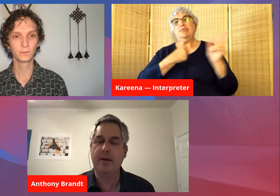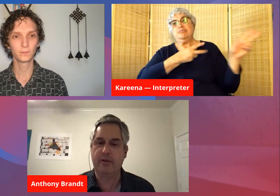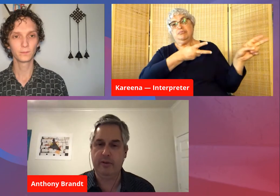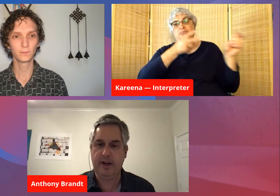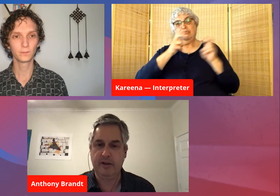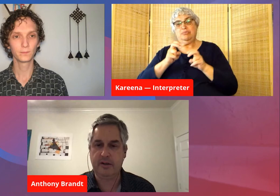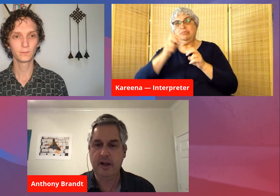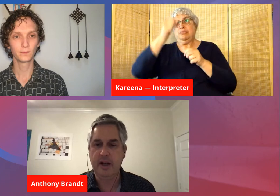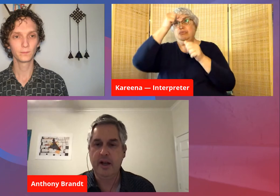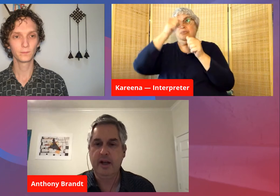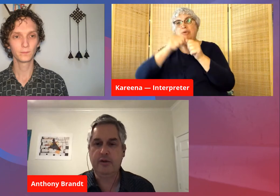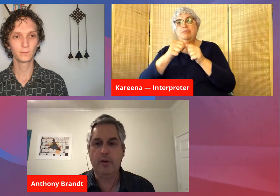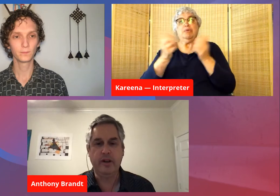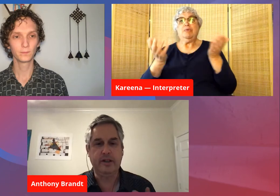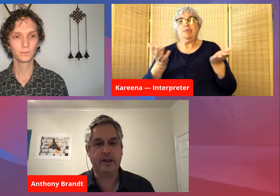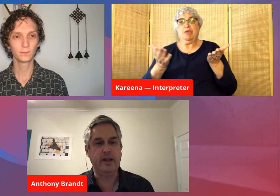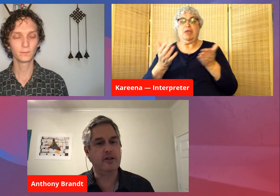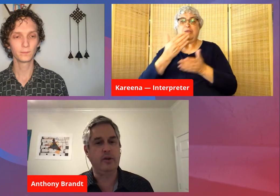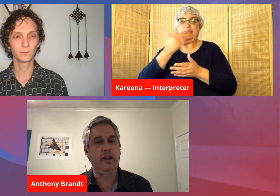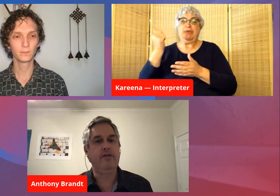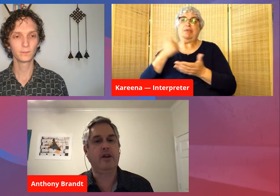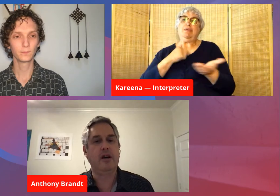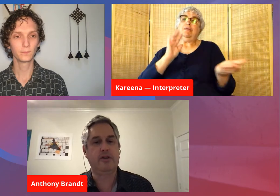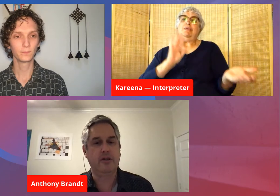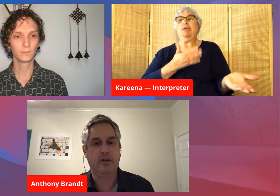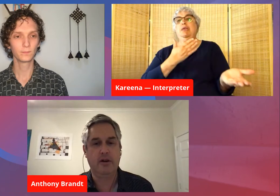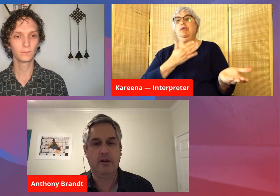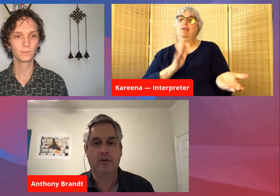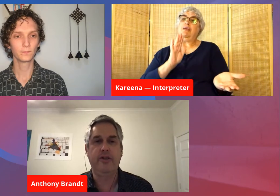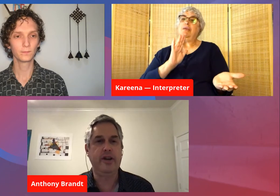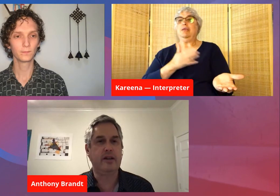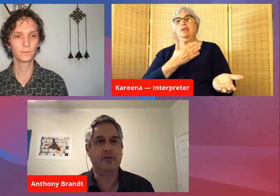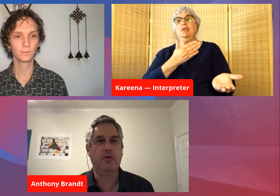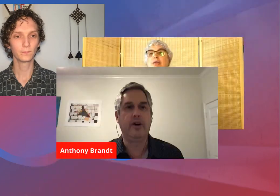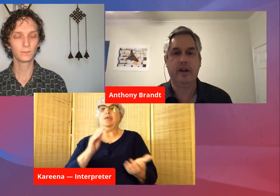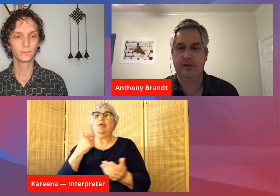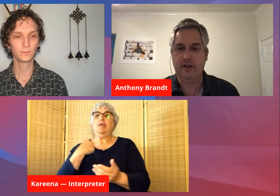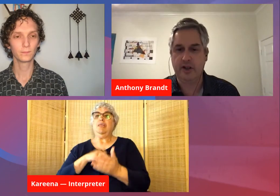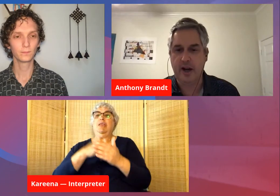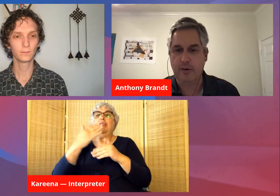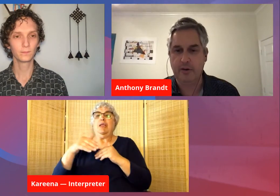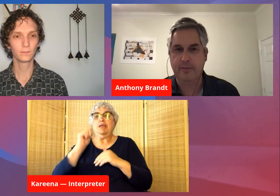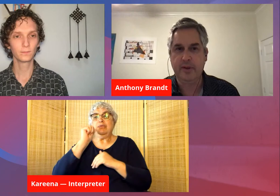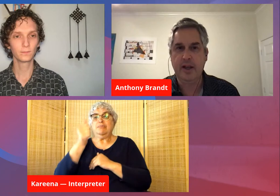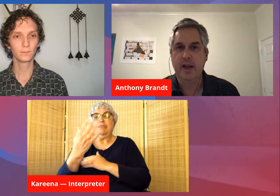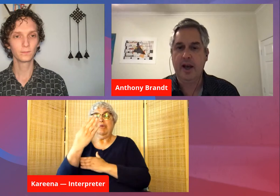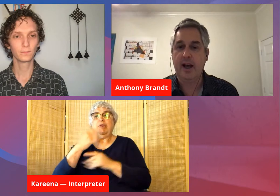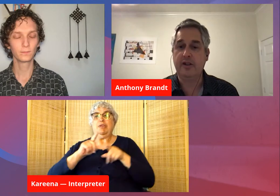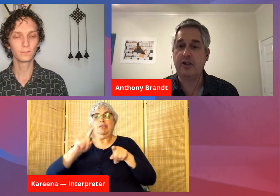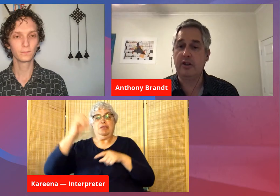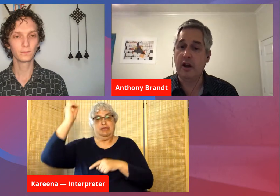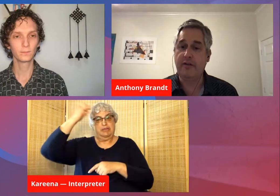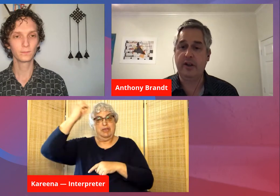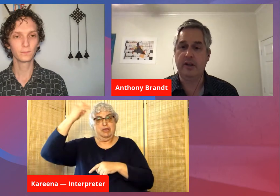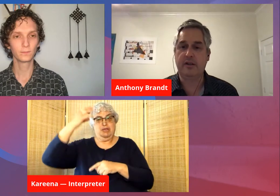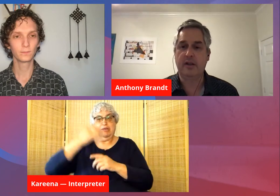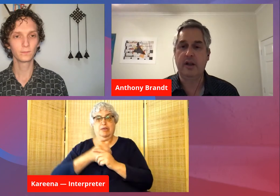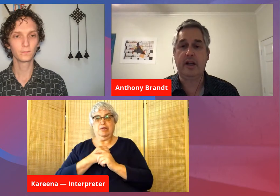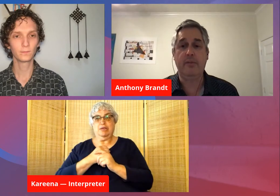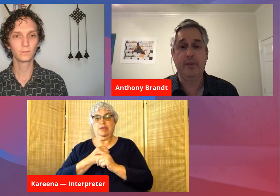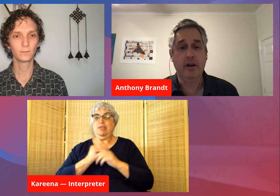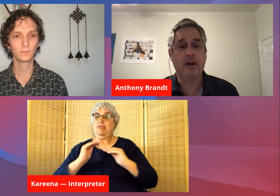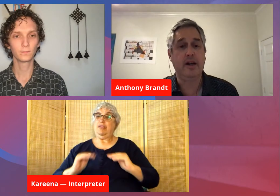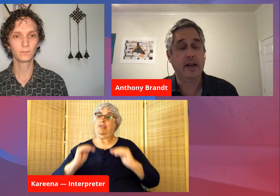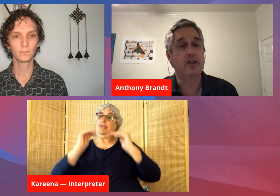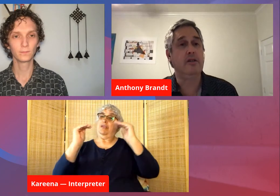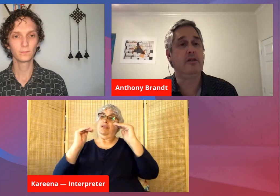we remember the best. It's what we sing as we leave the concert hall or the next morning in the shower. At its loftiest,